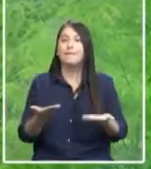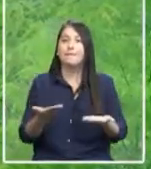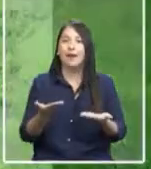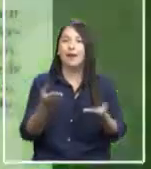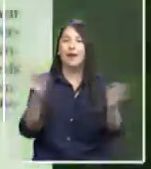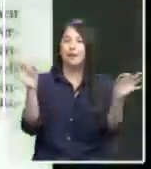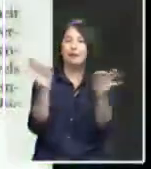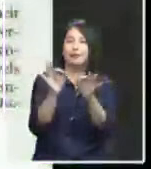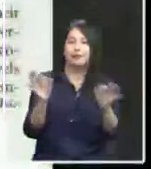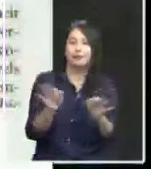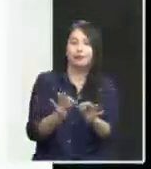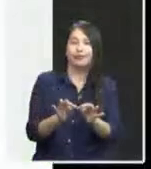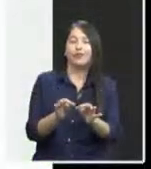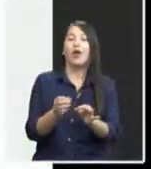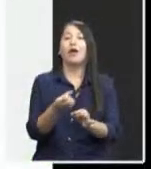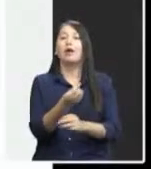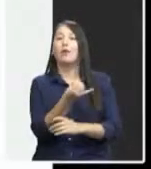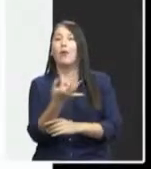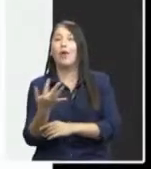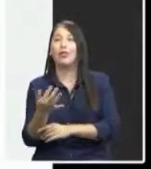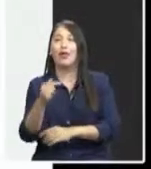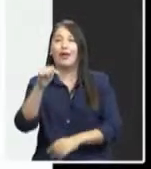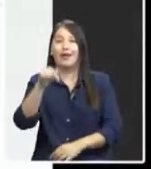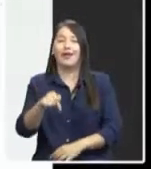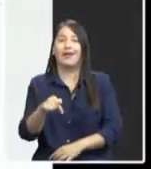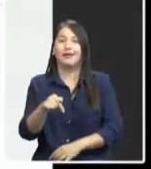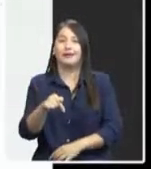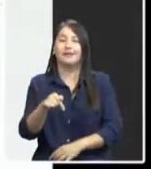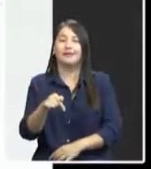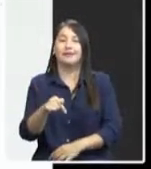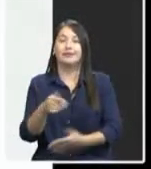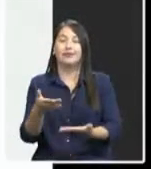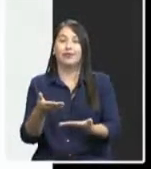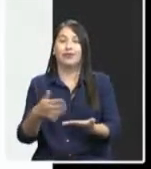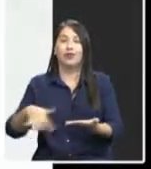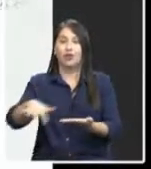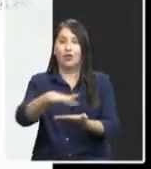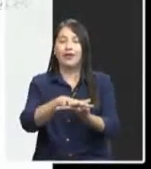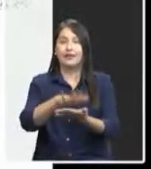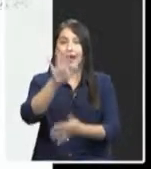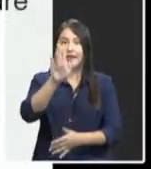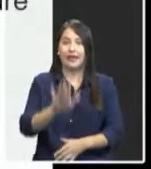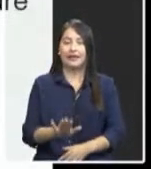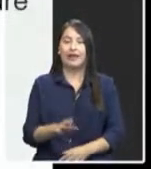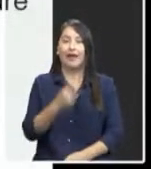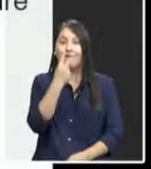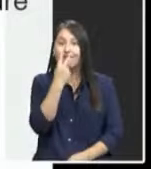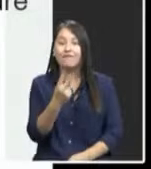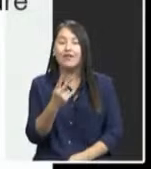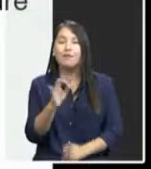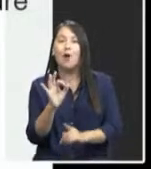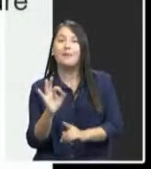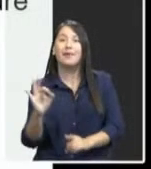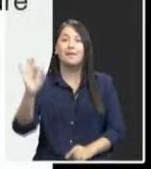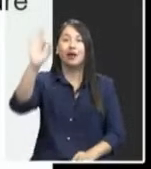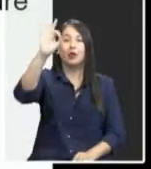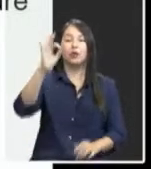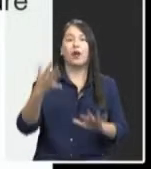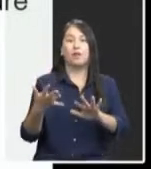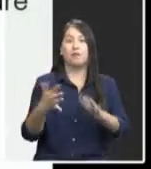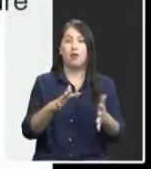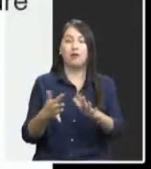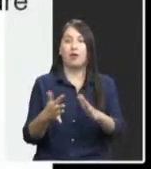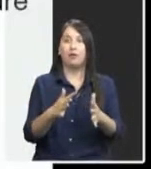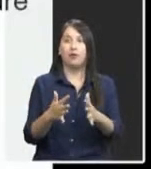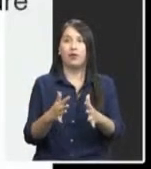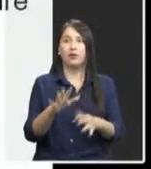we call it the mean temperature of the catch. Each fish in a catch of a country or in a